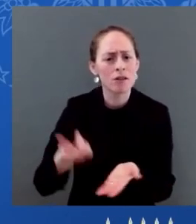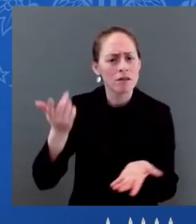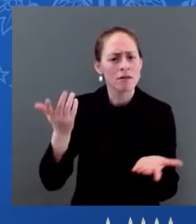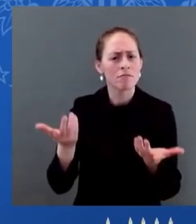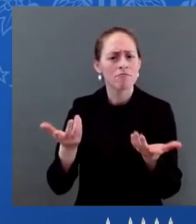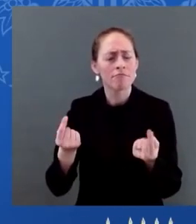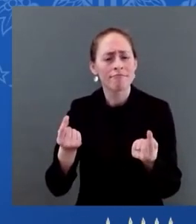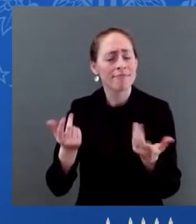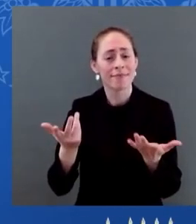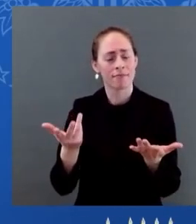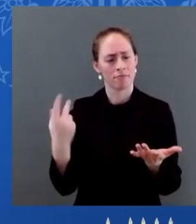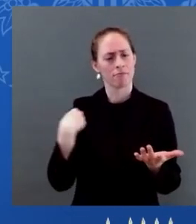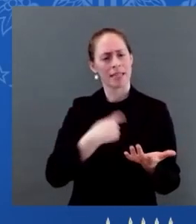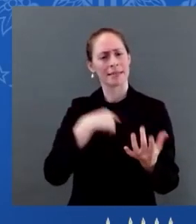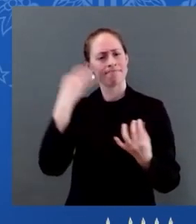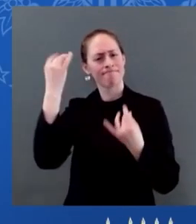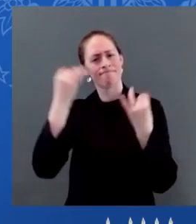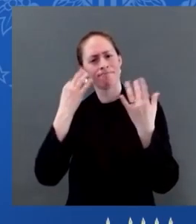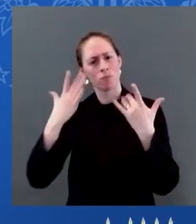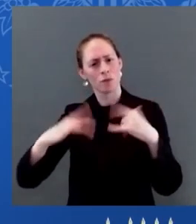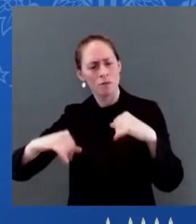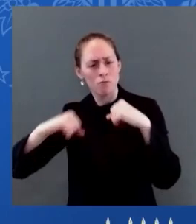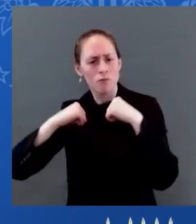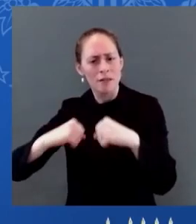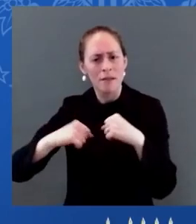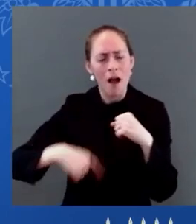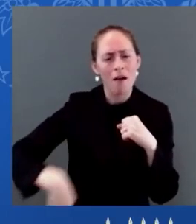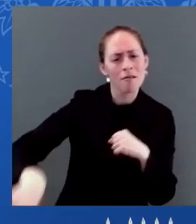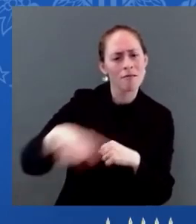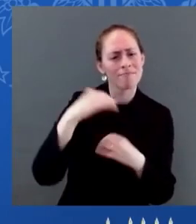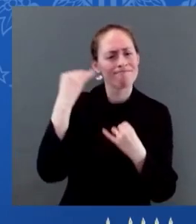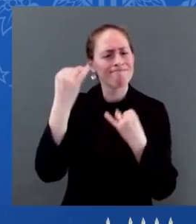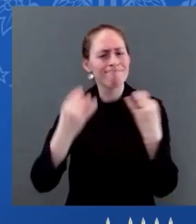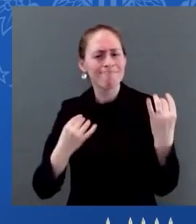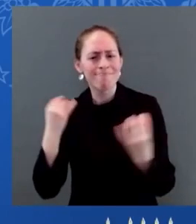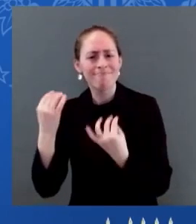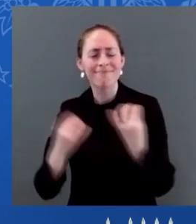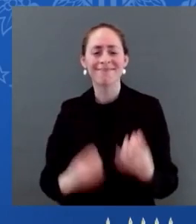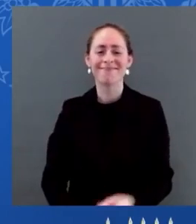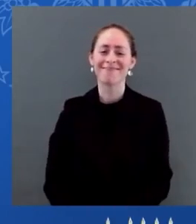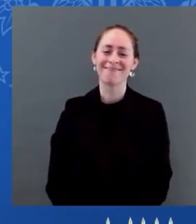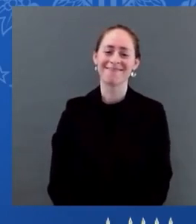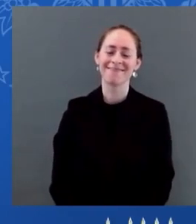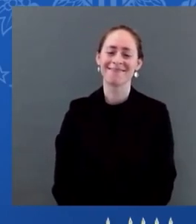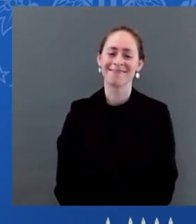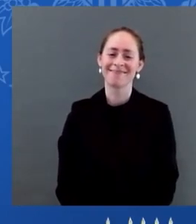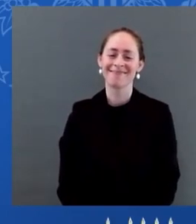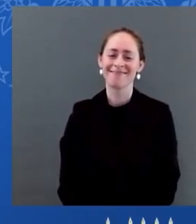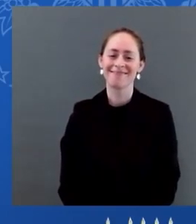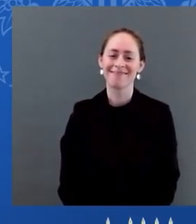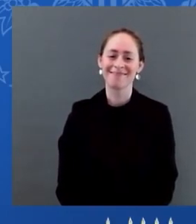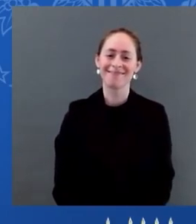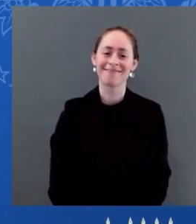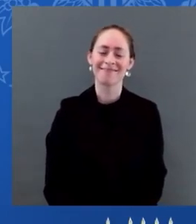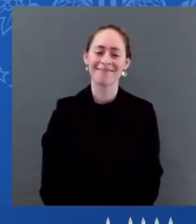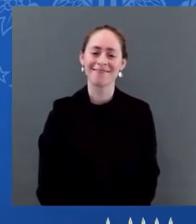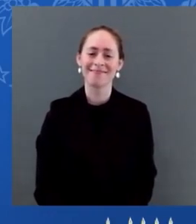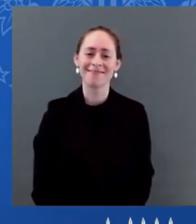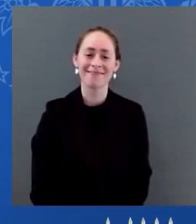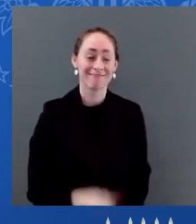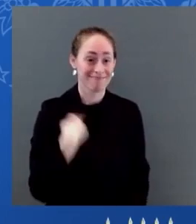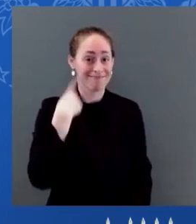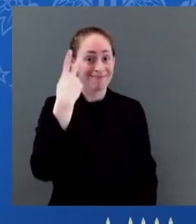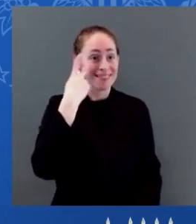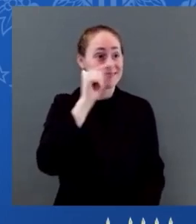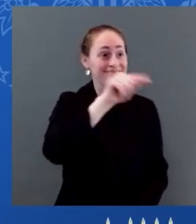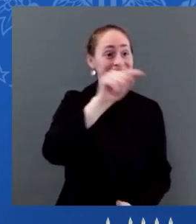we're proclaiming liberty. We're exercising the freedom that the Maccabees sought to simply practice their faith. And we're